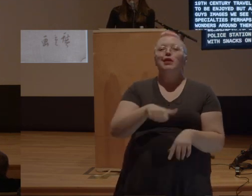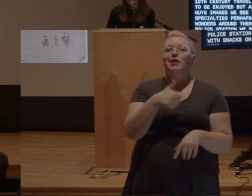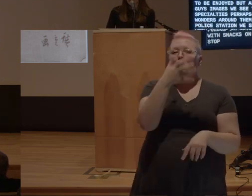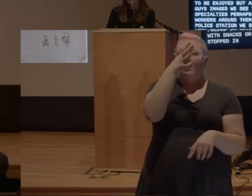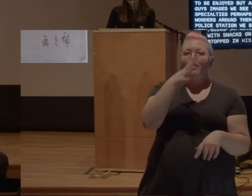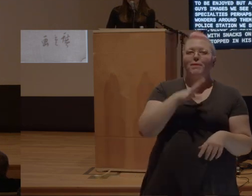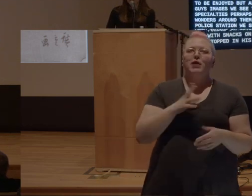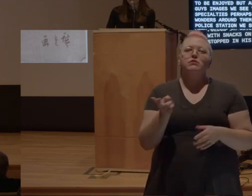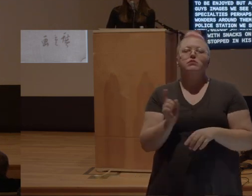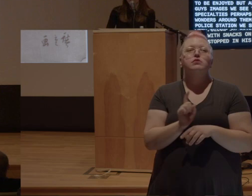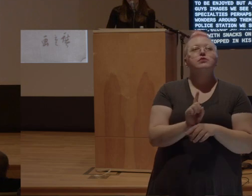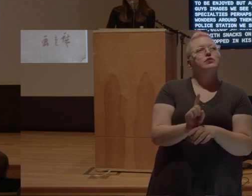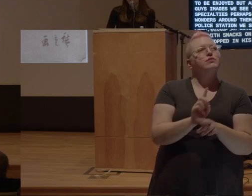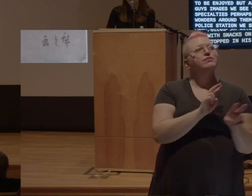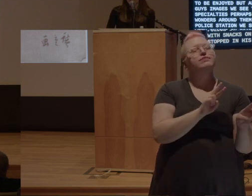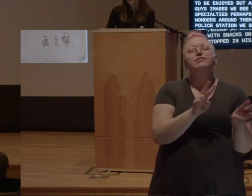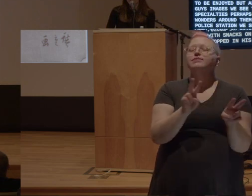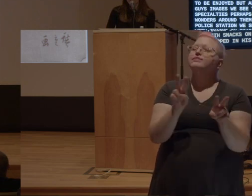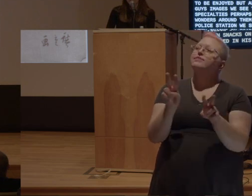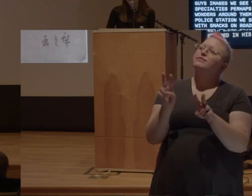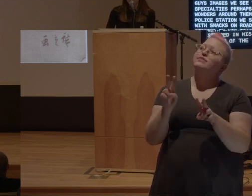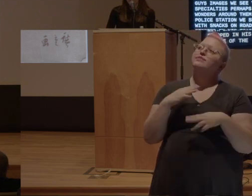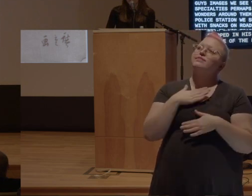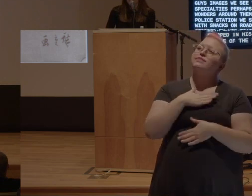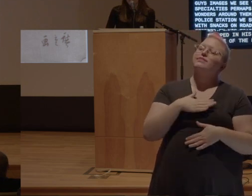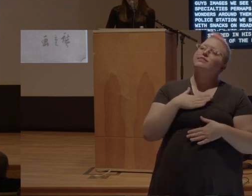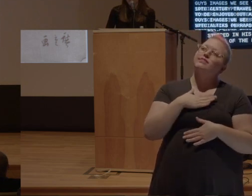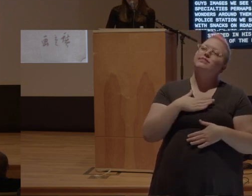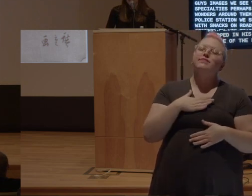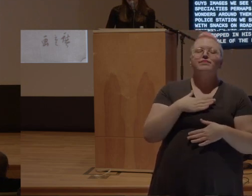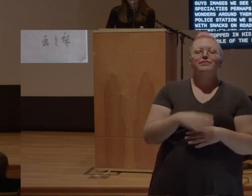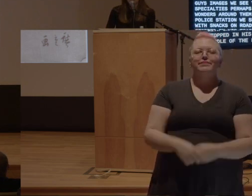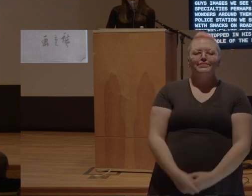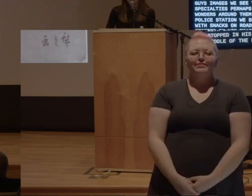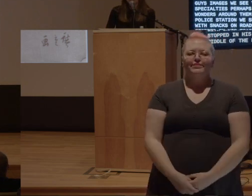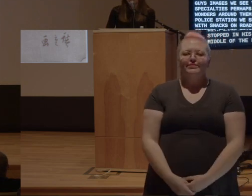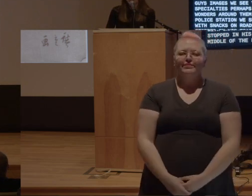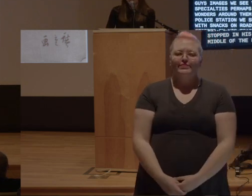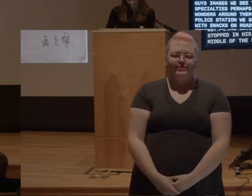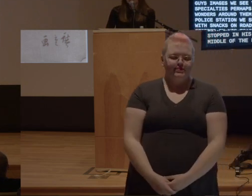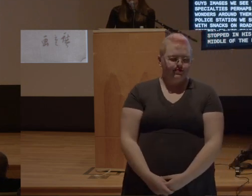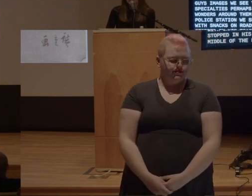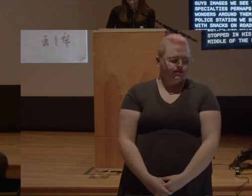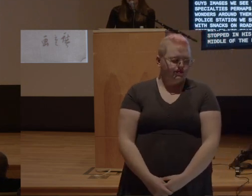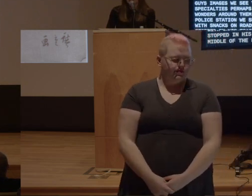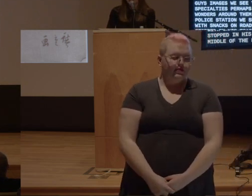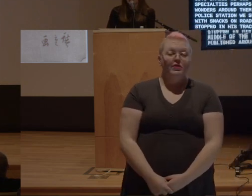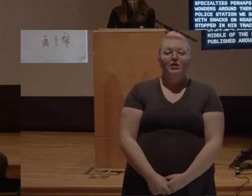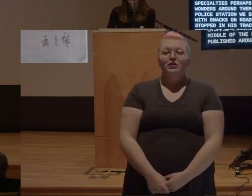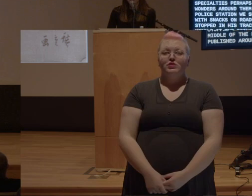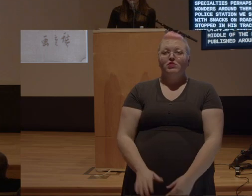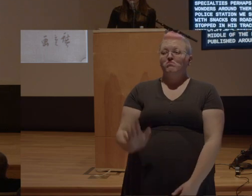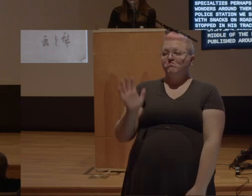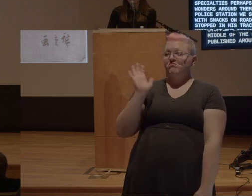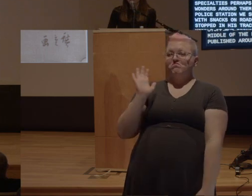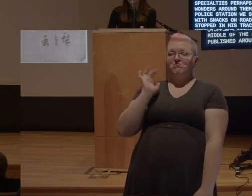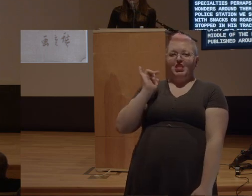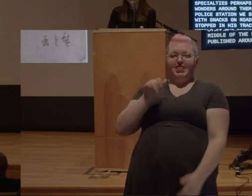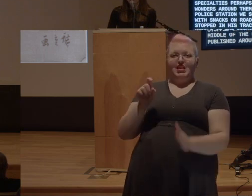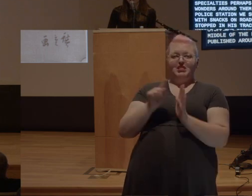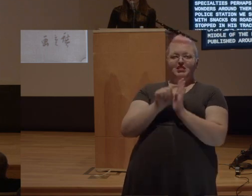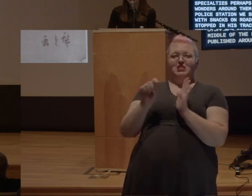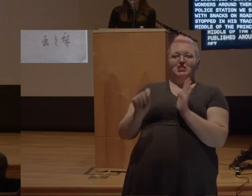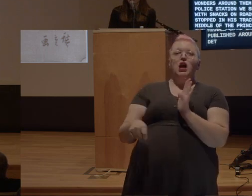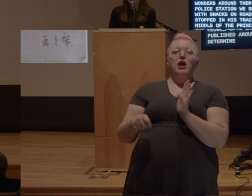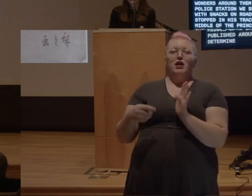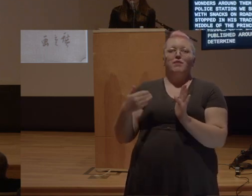his tracks to enjoy the view in the middle of the print. Illustrated guidebooks published around this time would help travelers